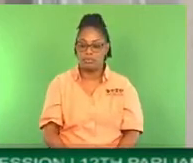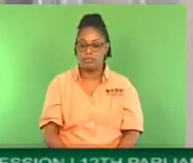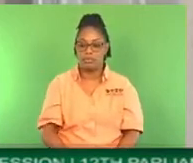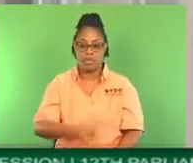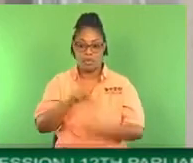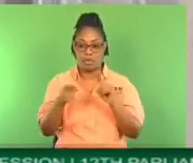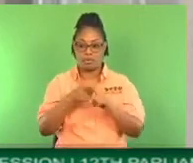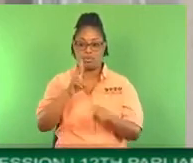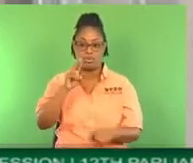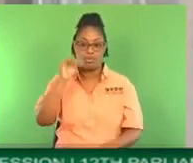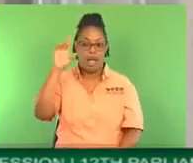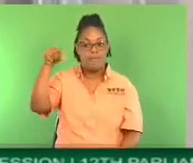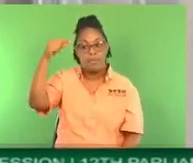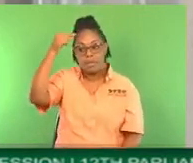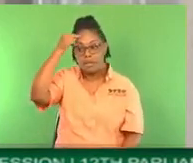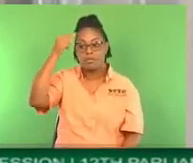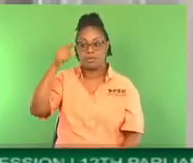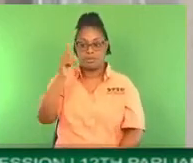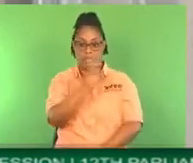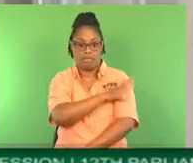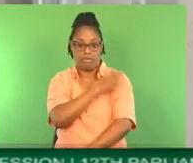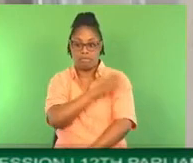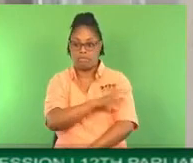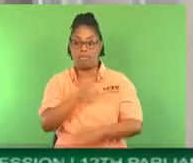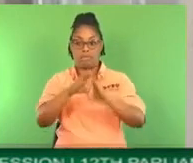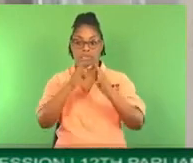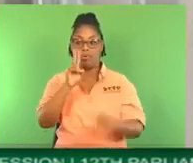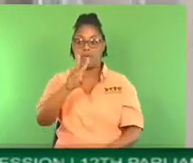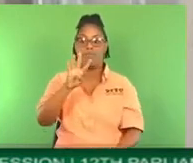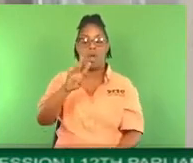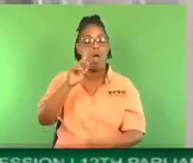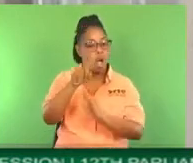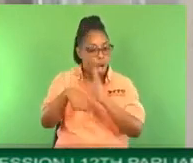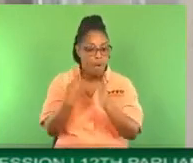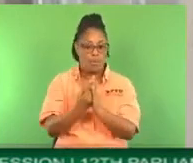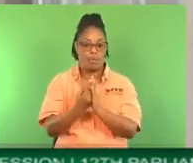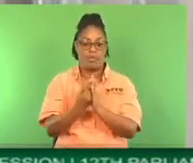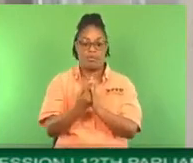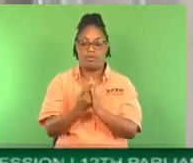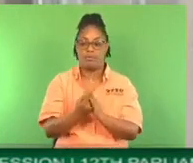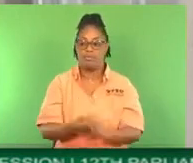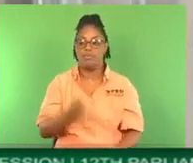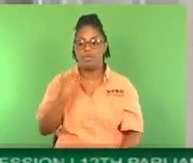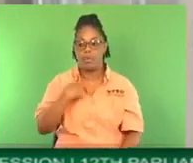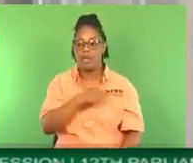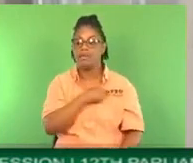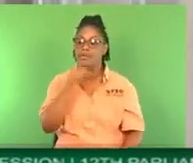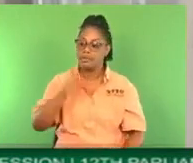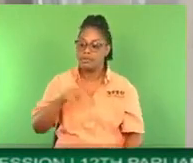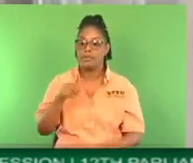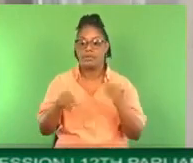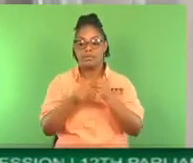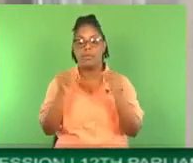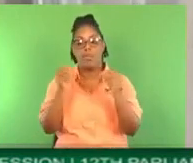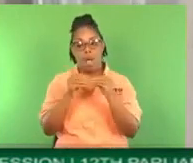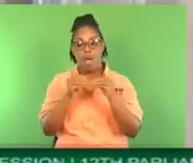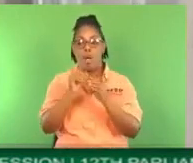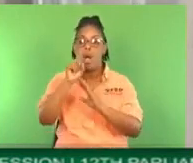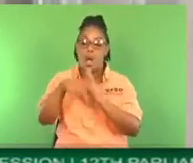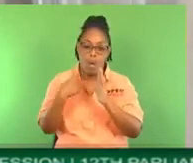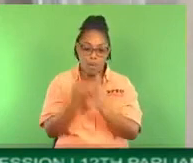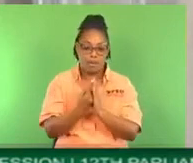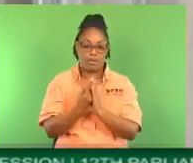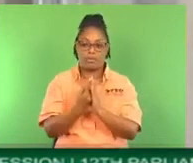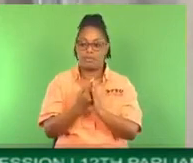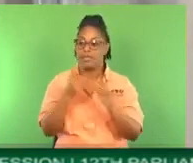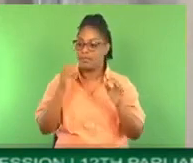health centers open for 24 hours, for time for us to look at extended hours. So if we focus on primary